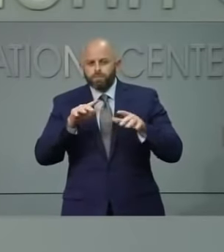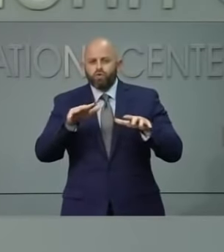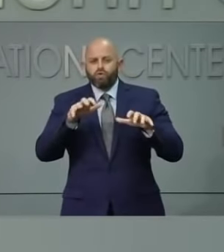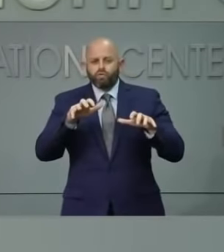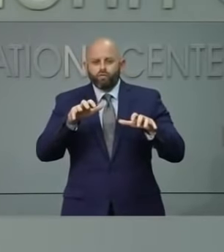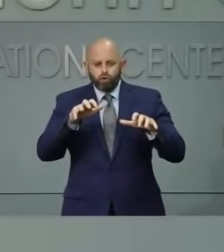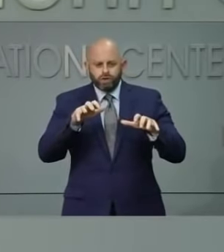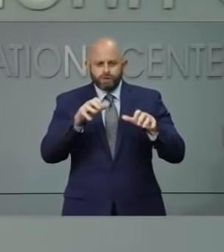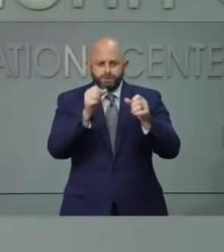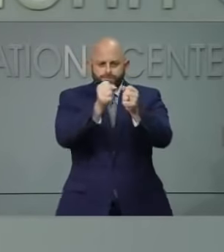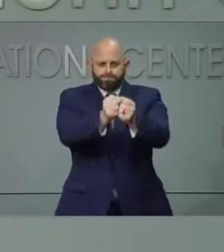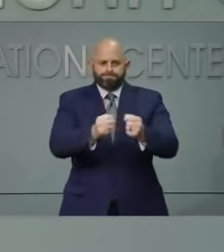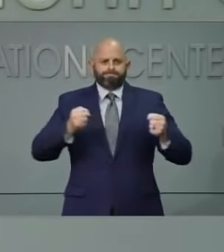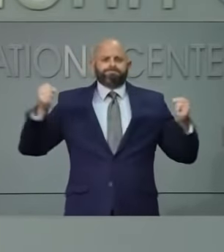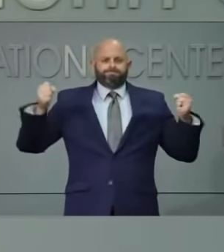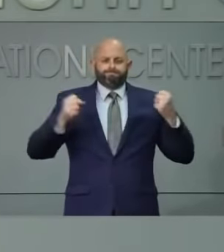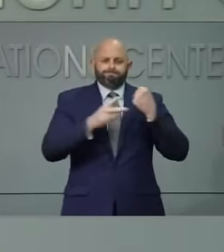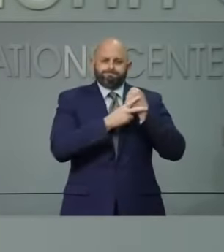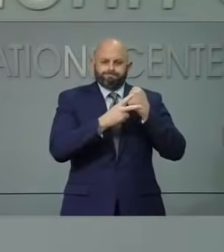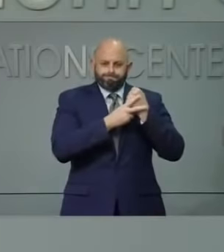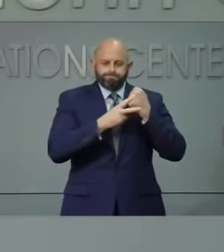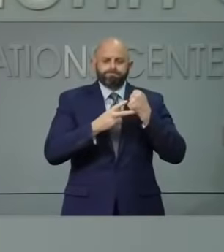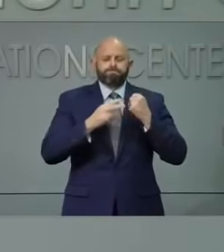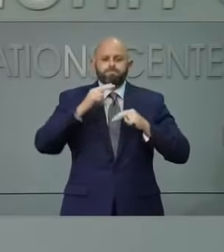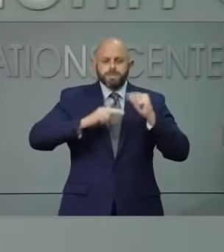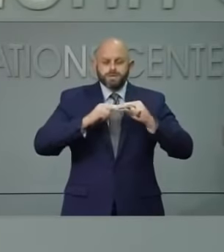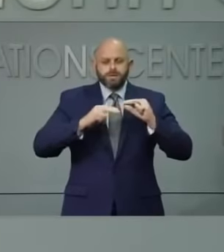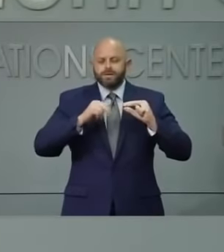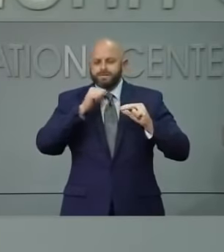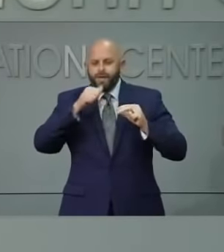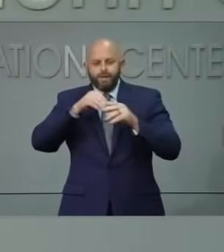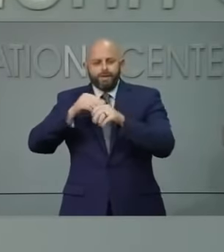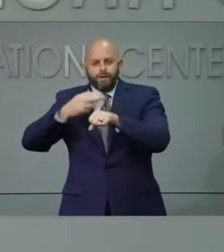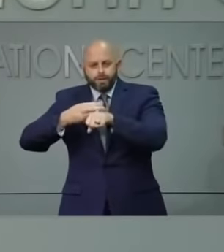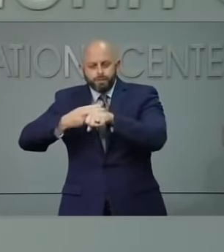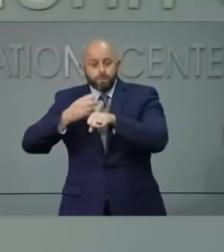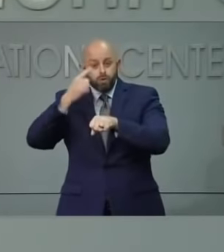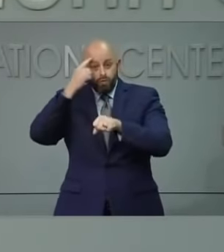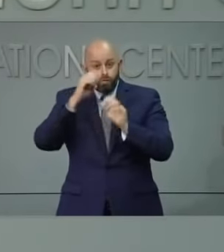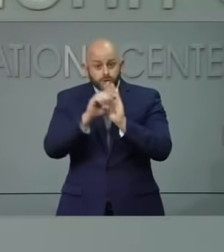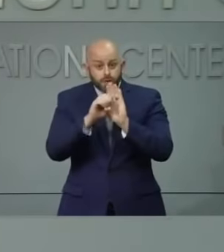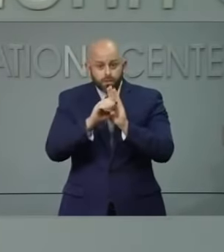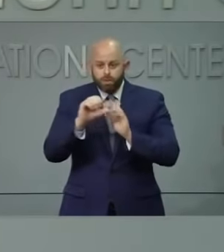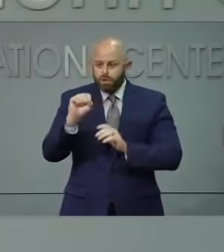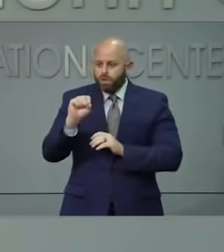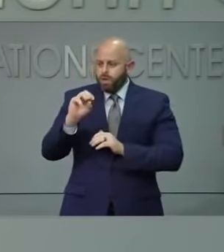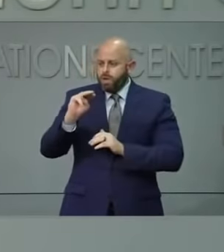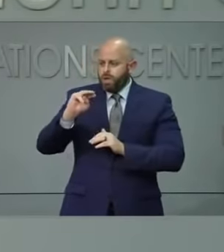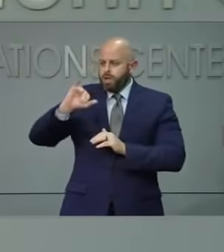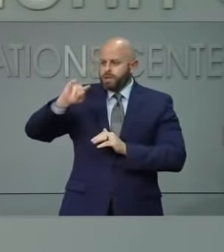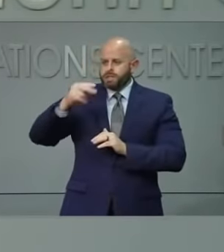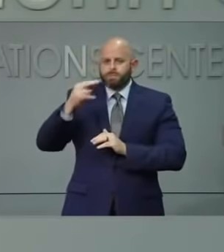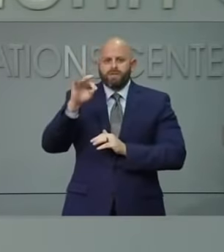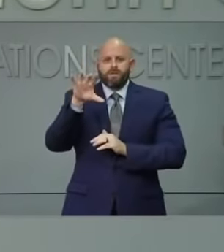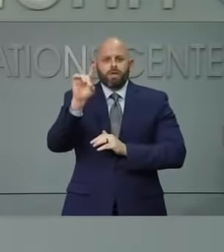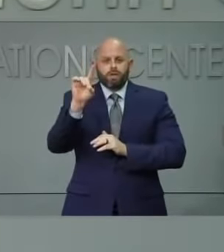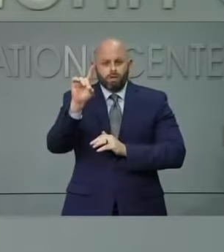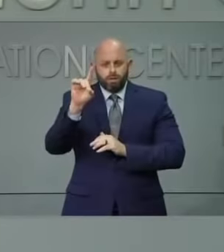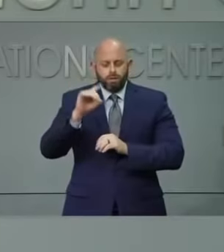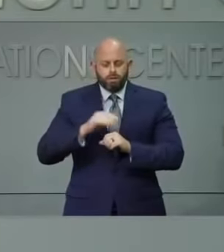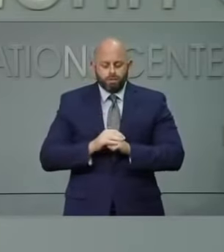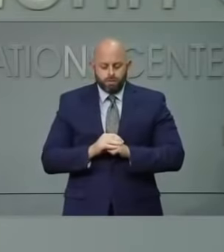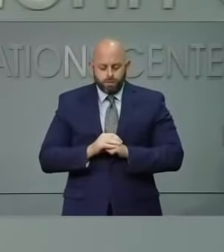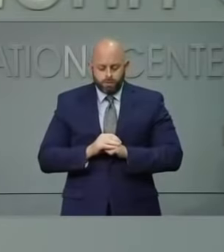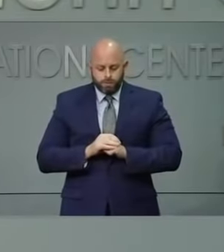at institutions outside of hospitals. So, for example, Smithfield. And we've seen in North Carolina freezer space used